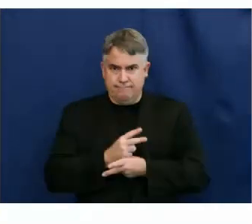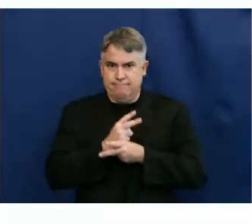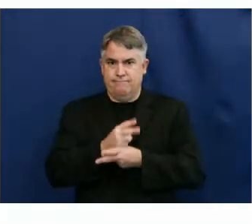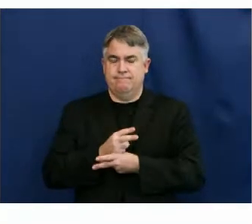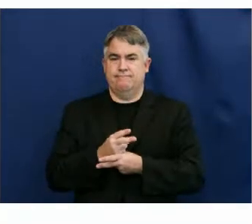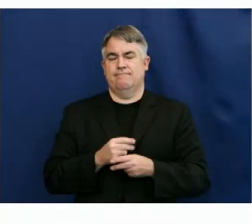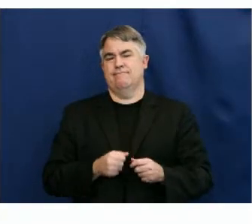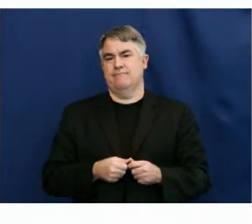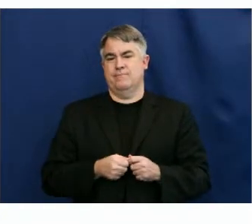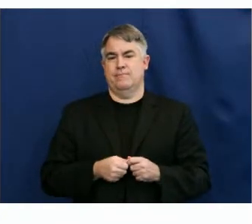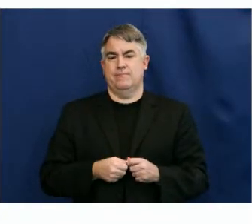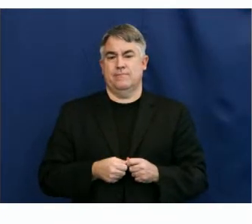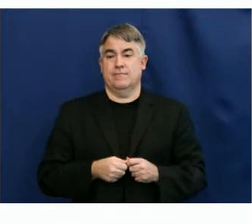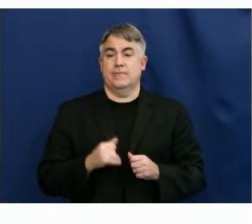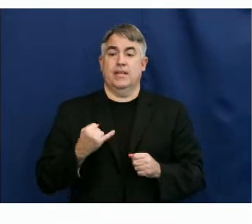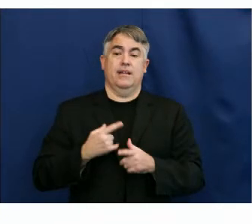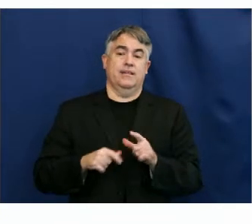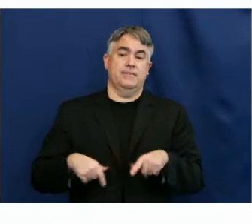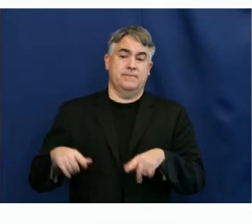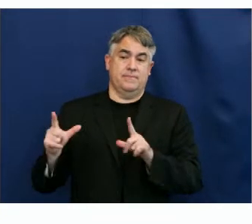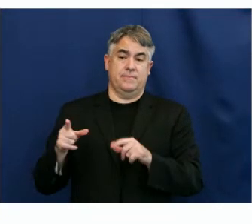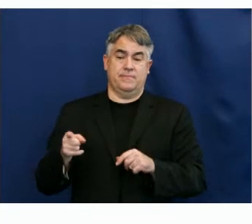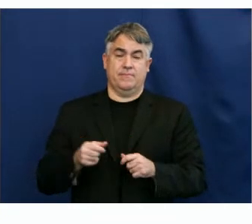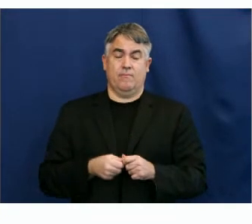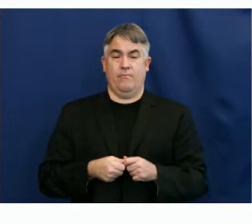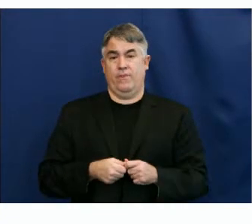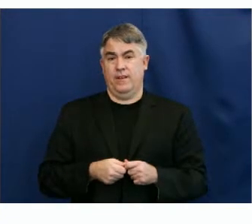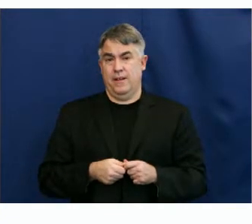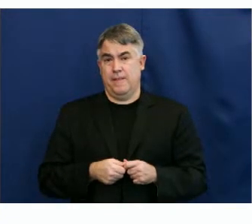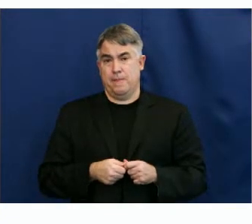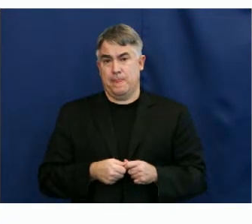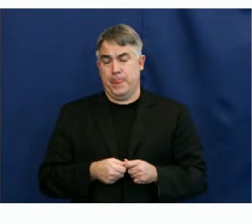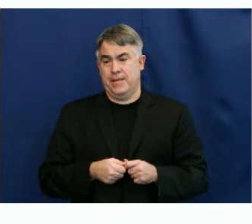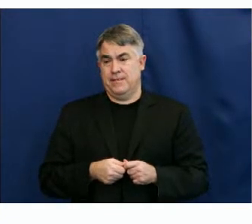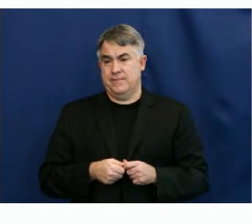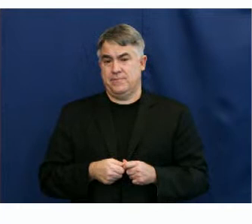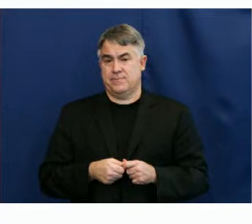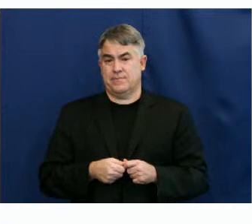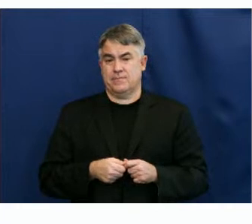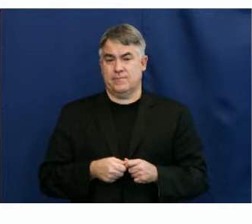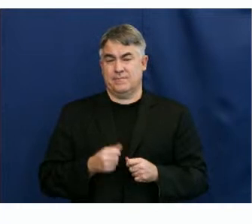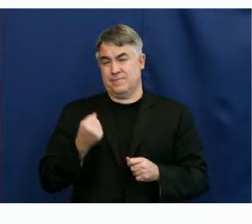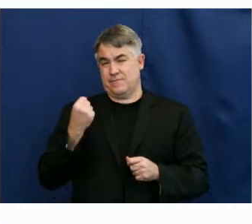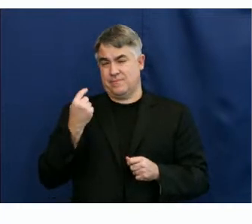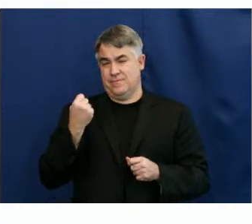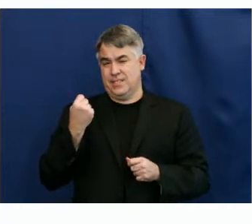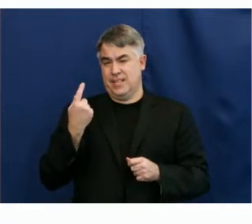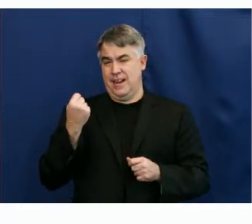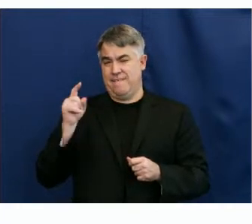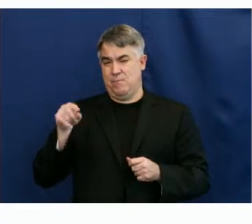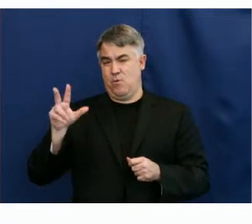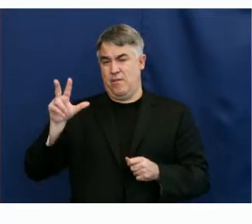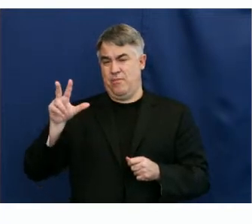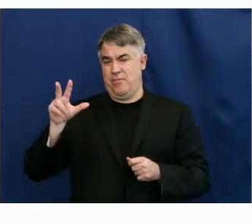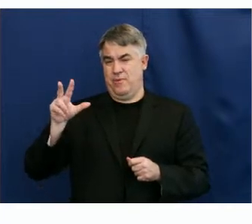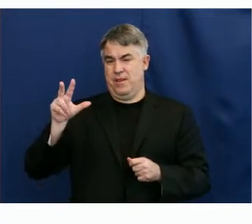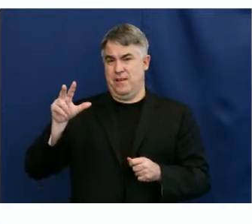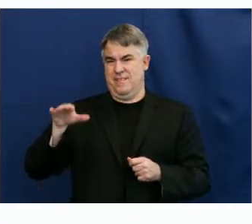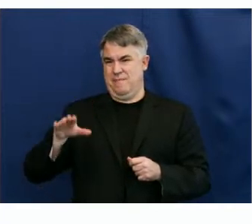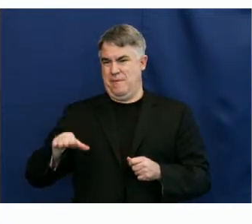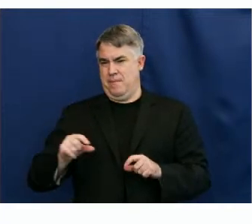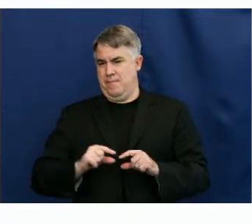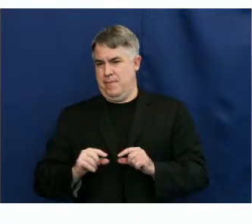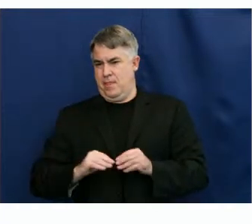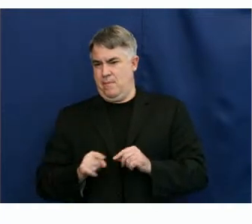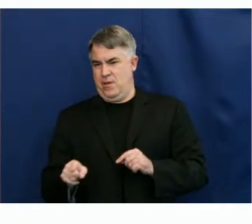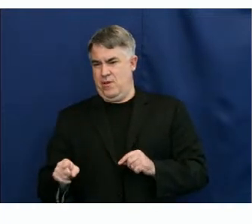our progress. Again, you see our case rate there, 11.3 on the bottom left there, 10.8 is our adjusted case